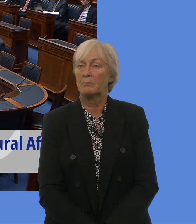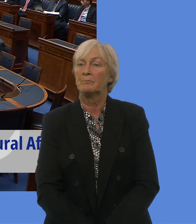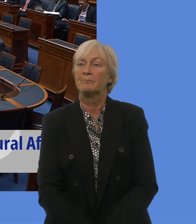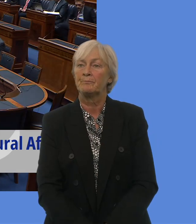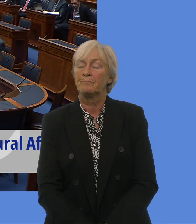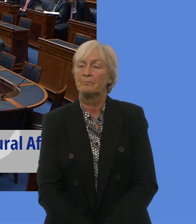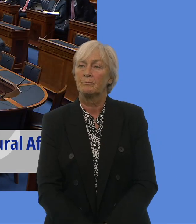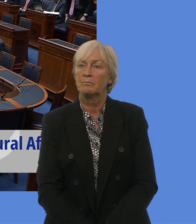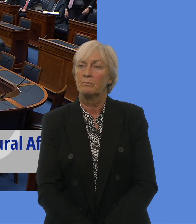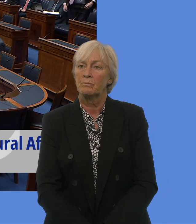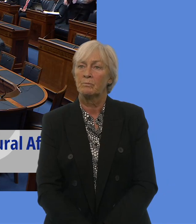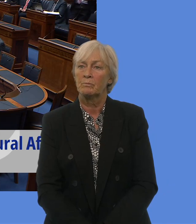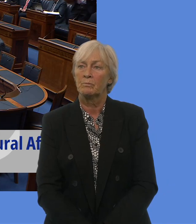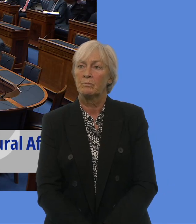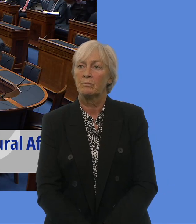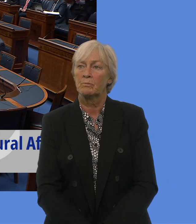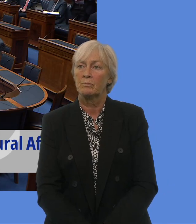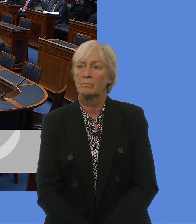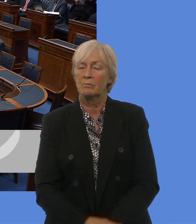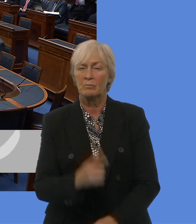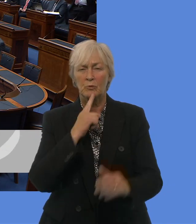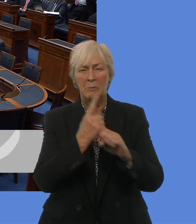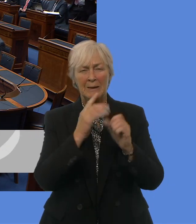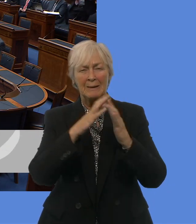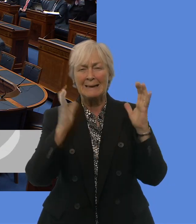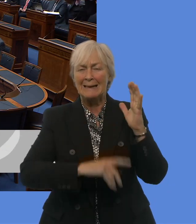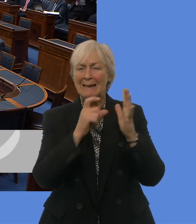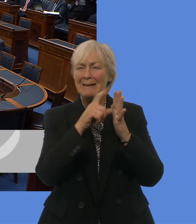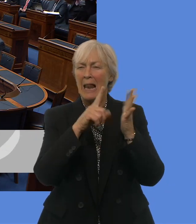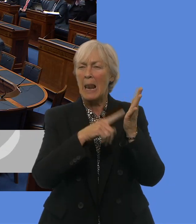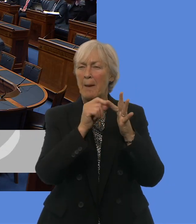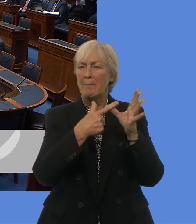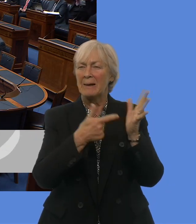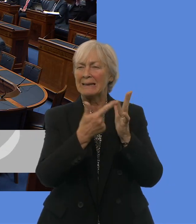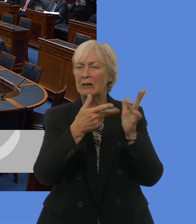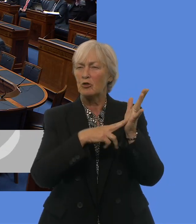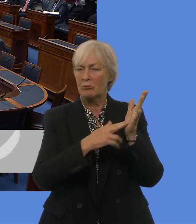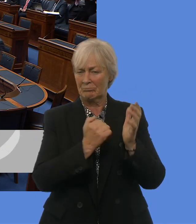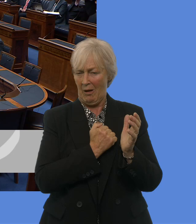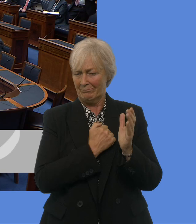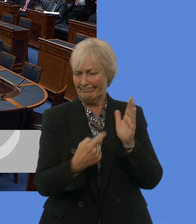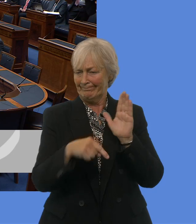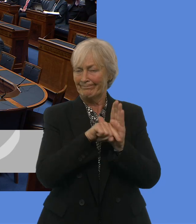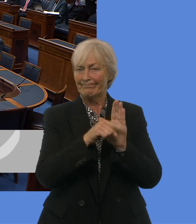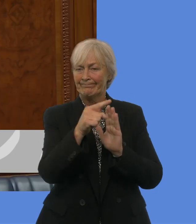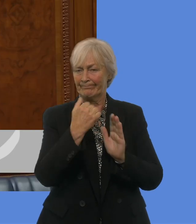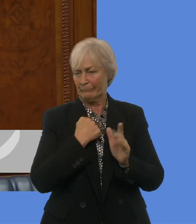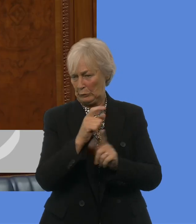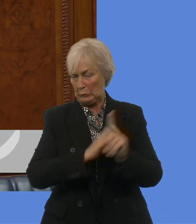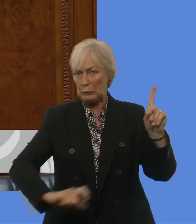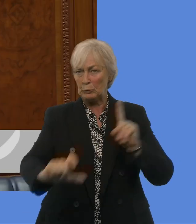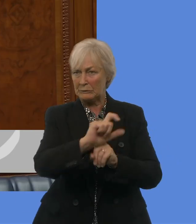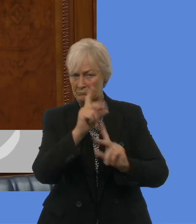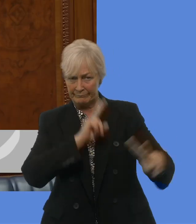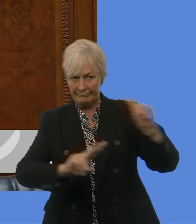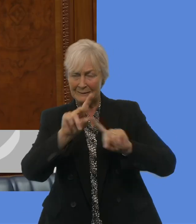Mr. Brett. Mr. Speaker, dilapidation not only impacts on our town centres but also within our communities. In my constituency in